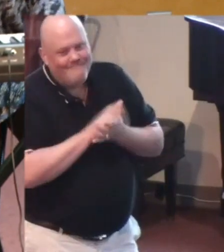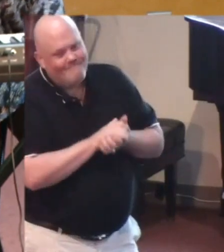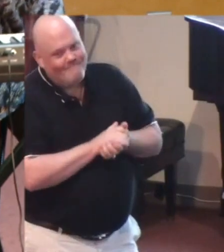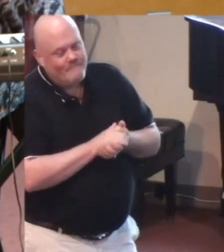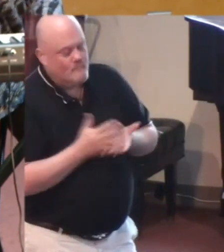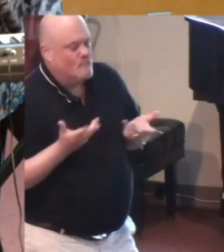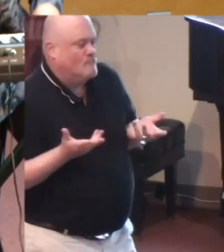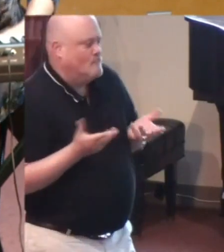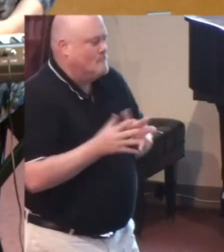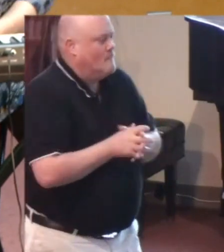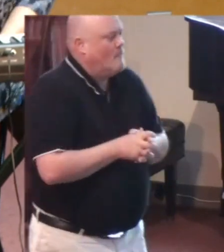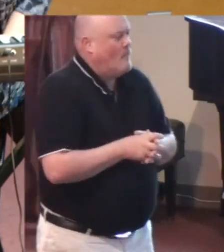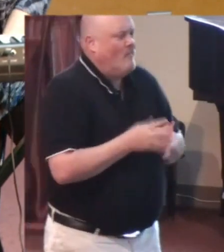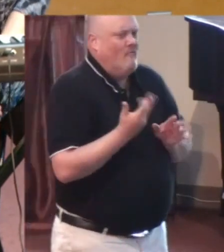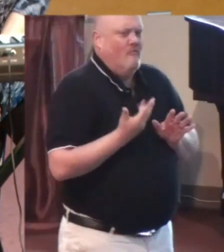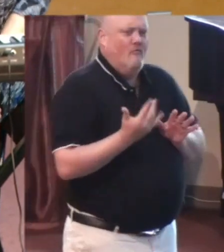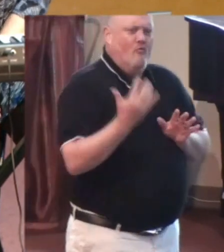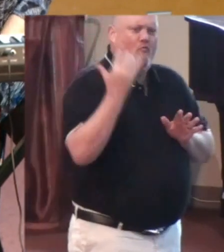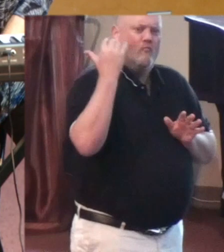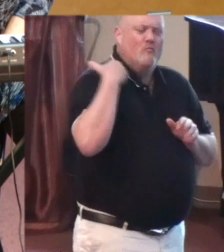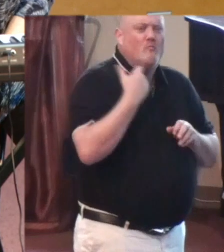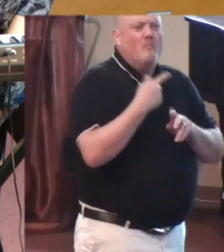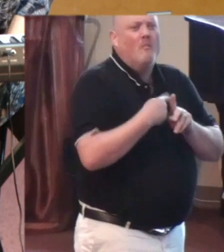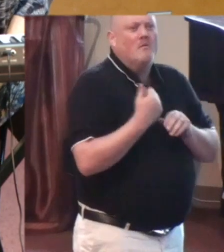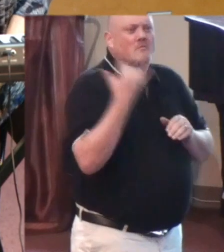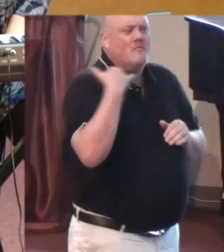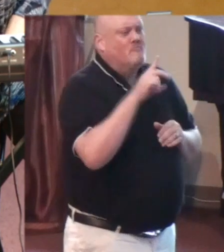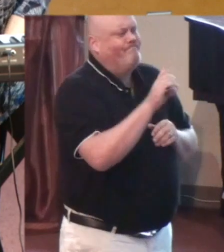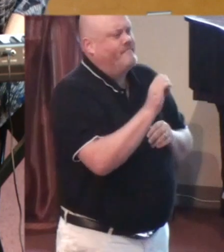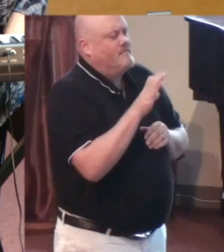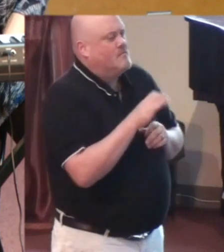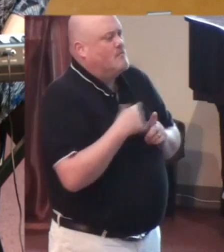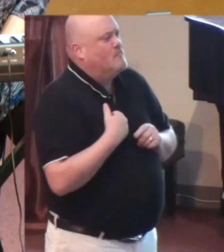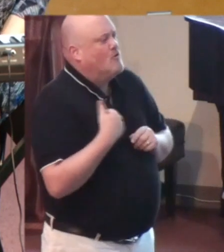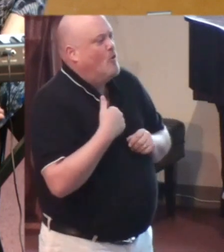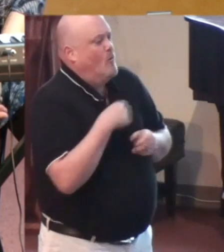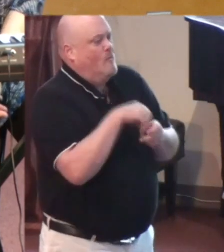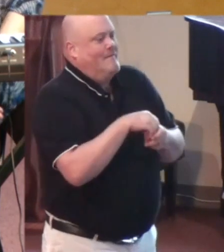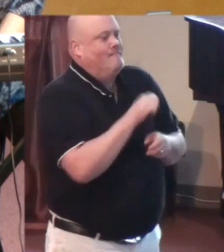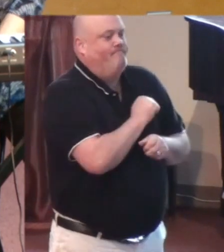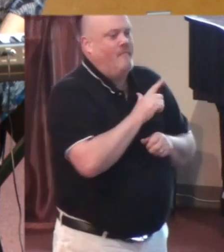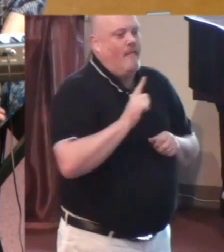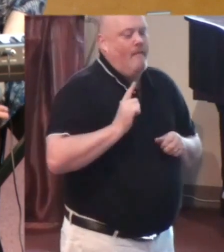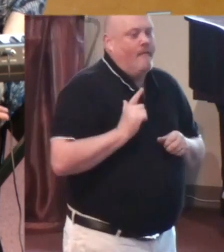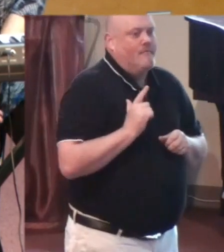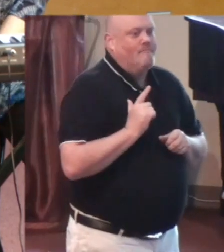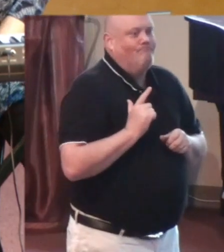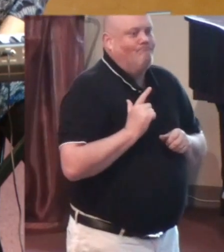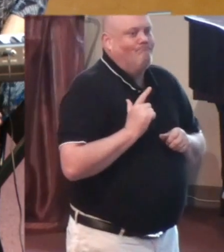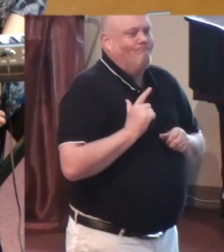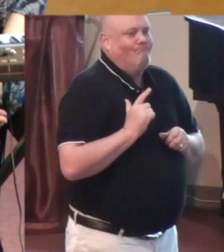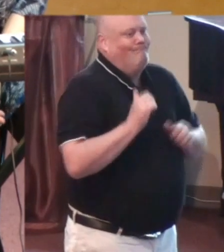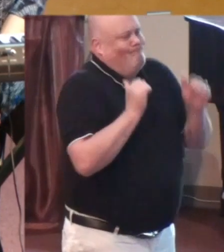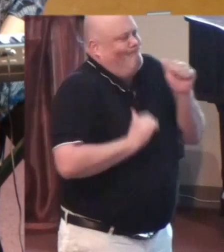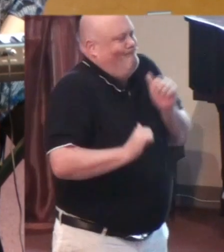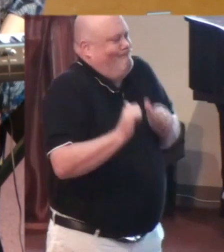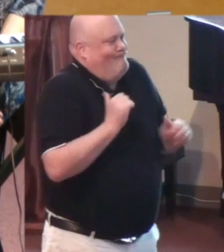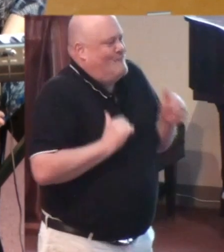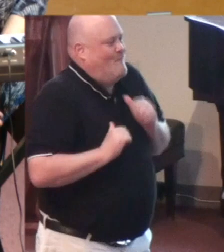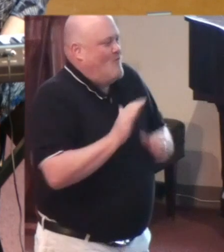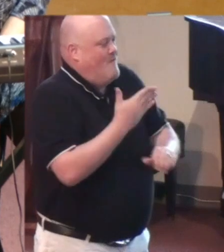So, a few months ago, in December, we were in Atlanta giving a concert for